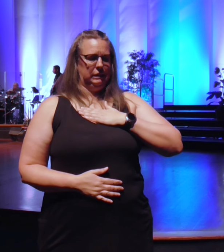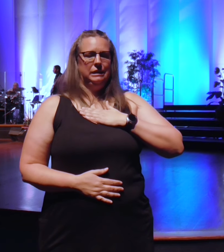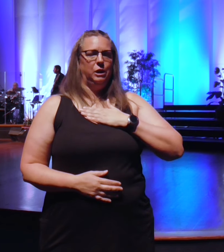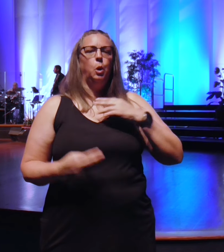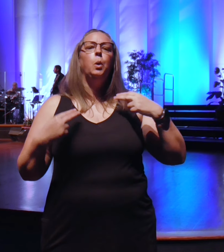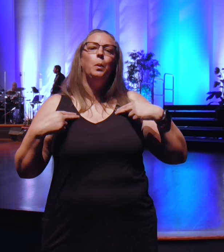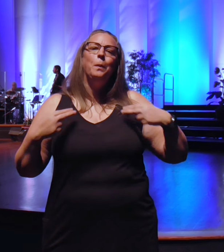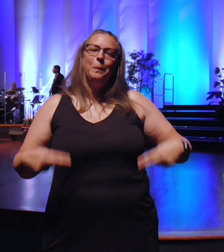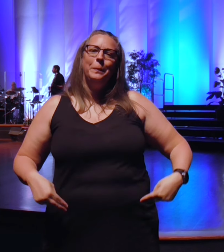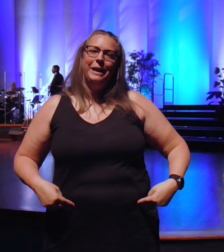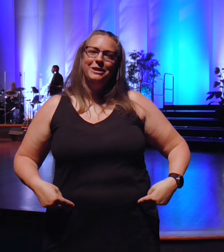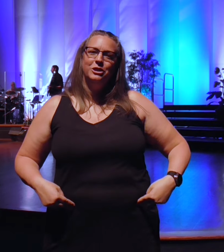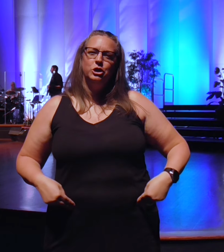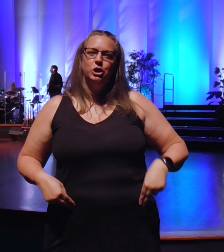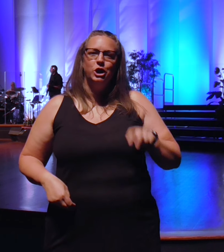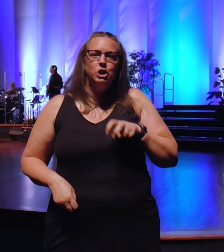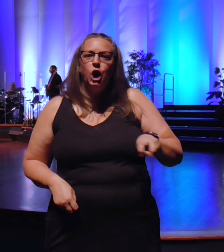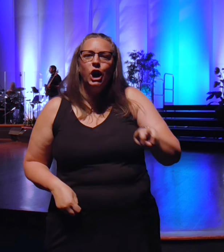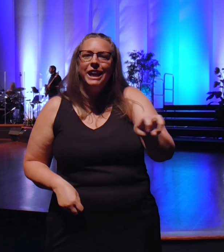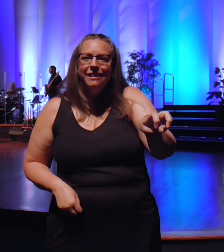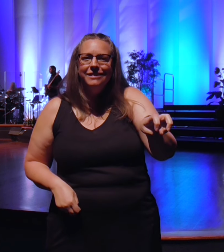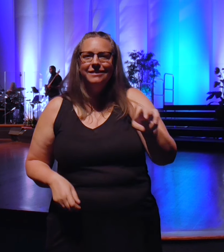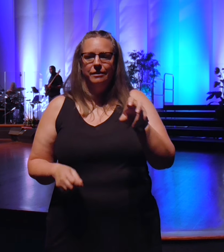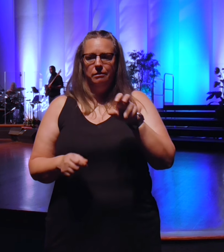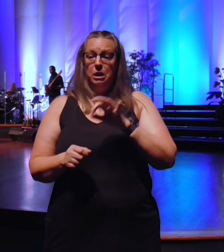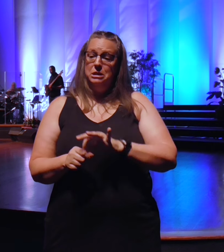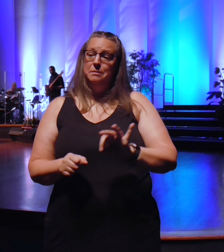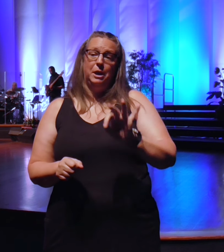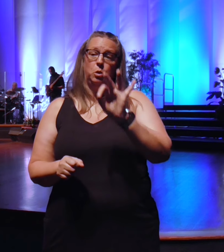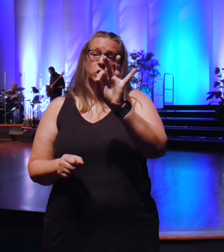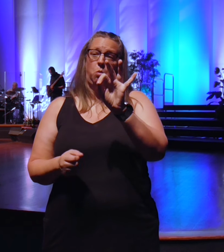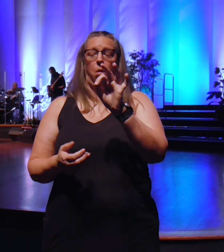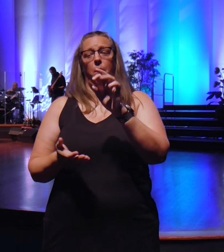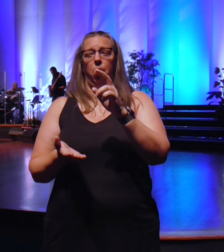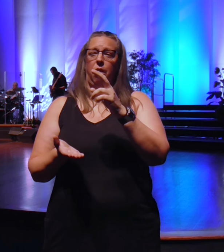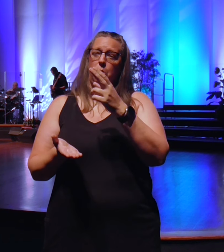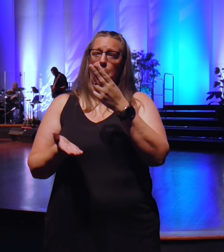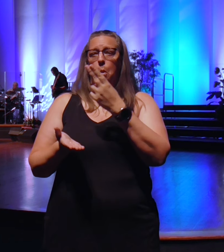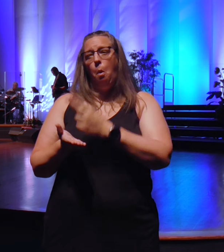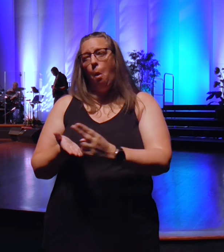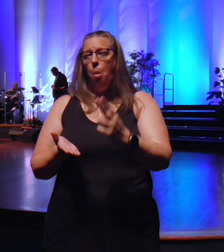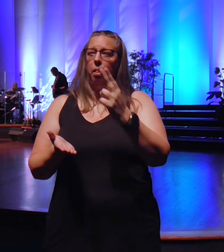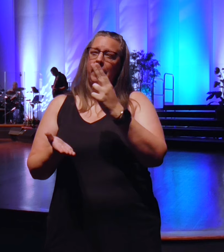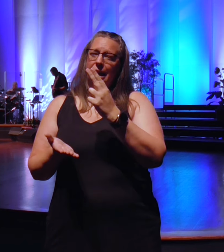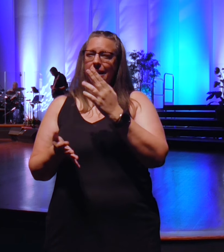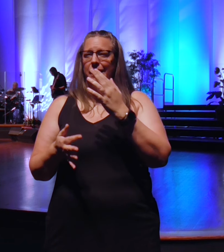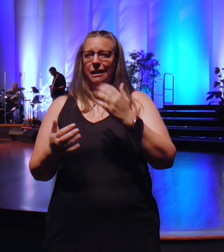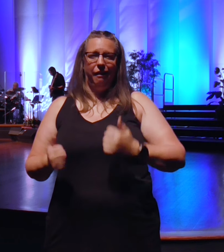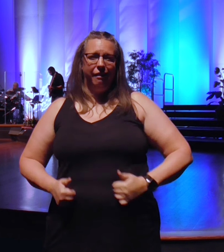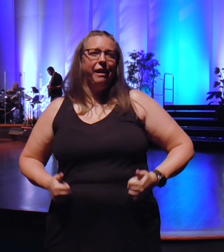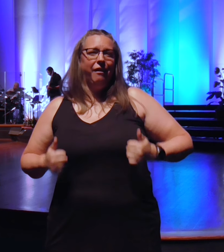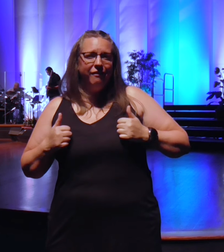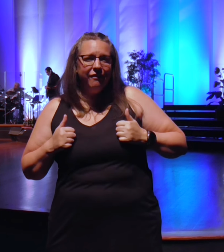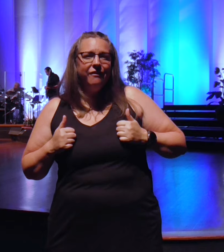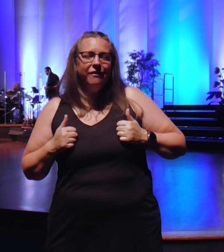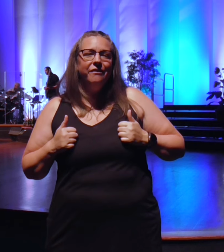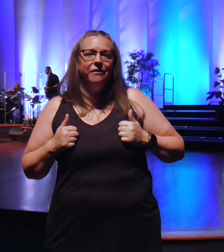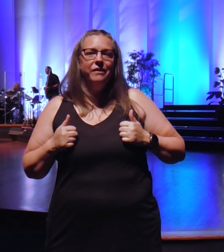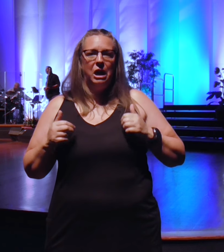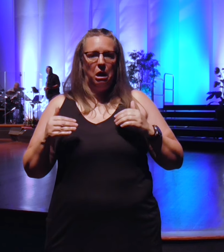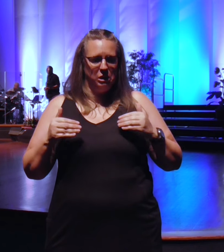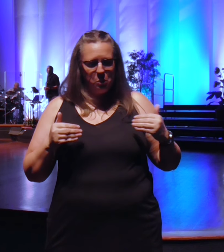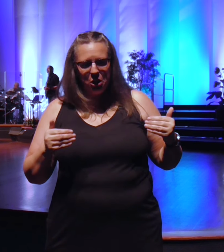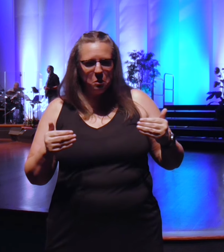journey, also spiritual, holy, moving through this life in human ways and